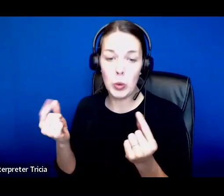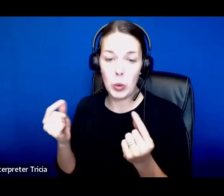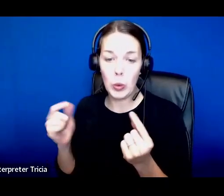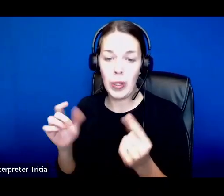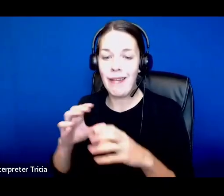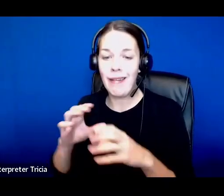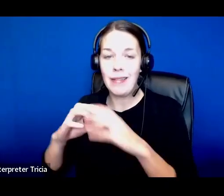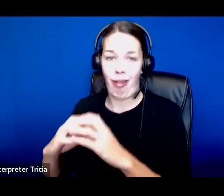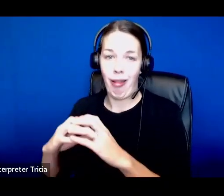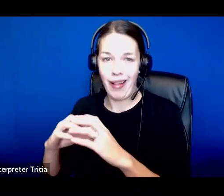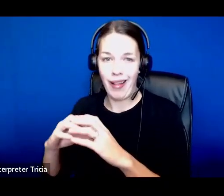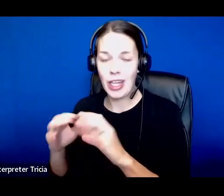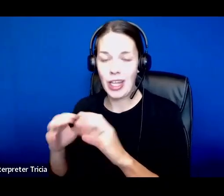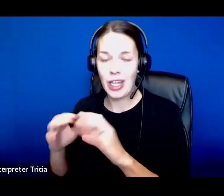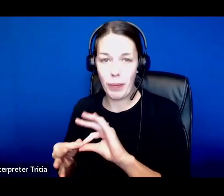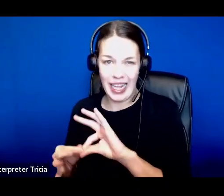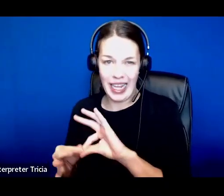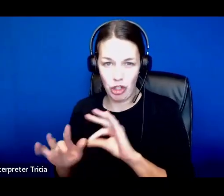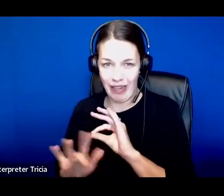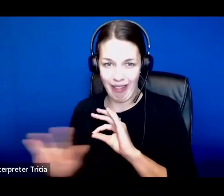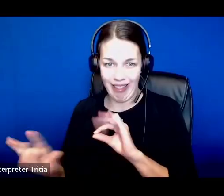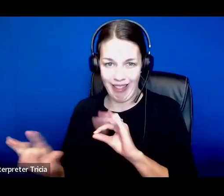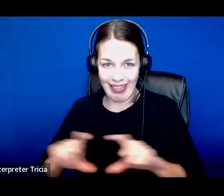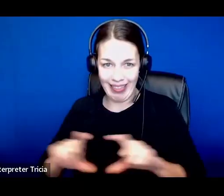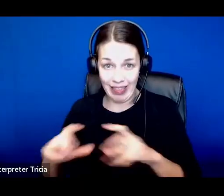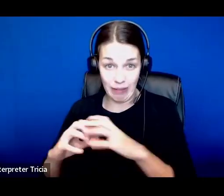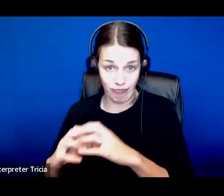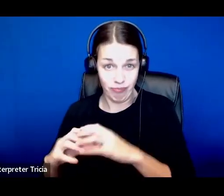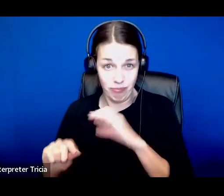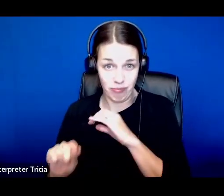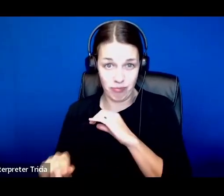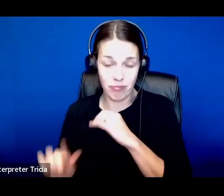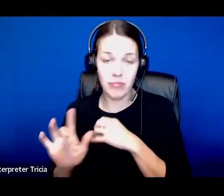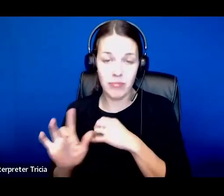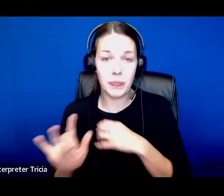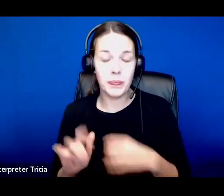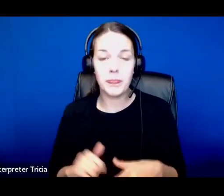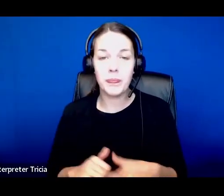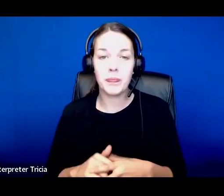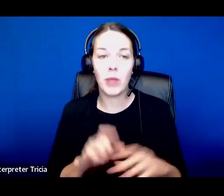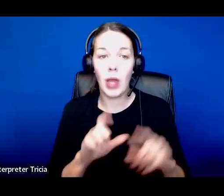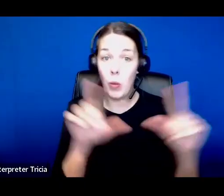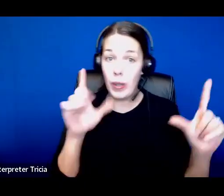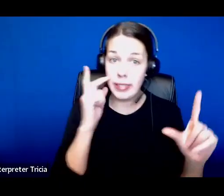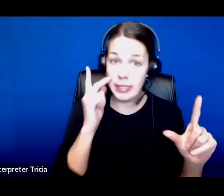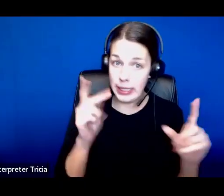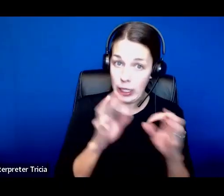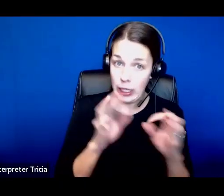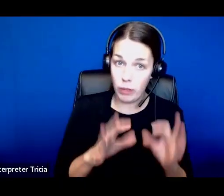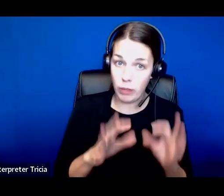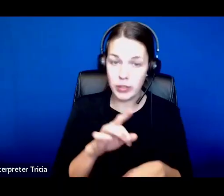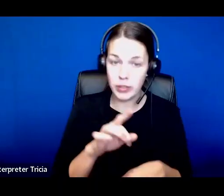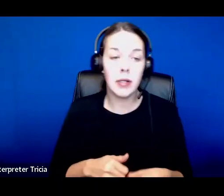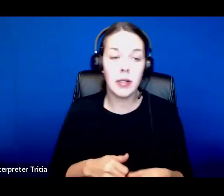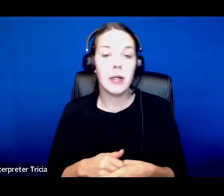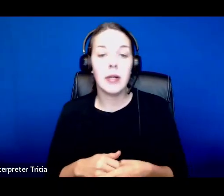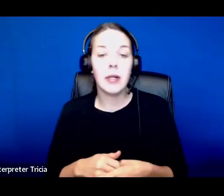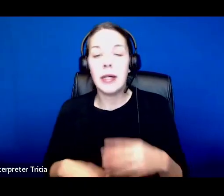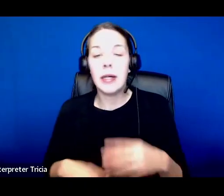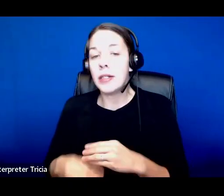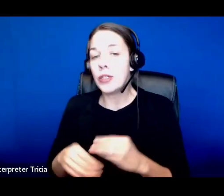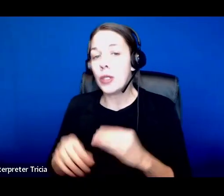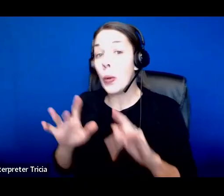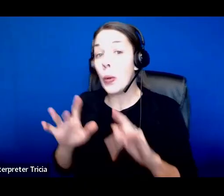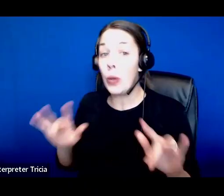click on the interpretation button on your Zoom window at the bottom of your screen. Additionally, we are also recording the